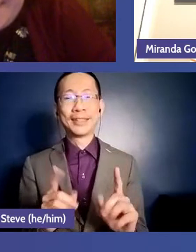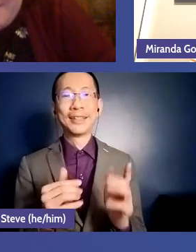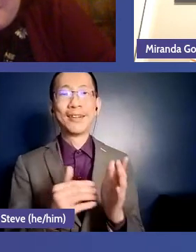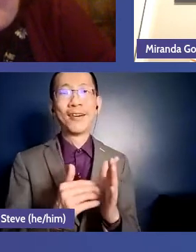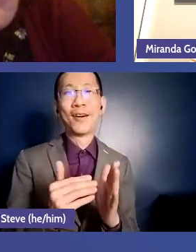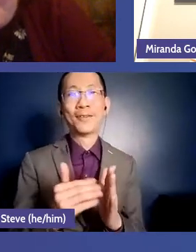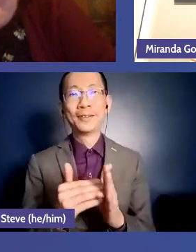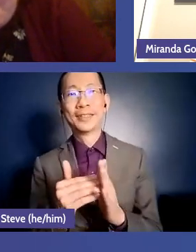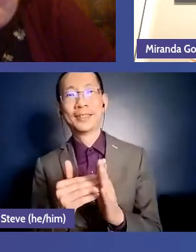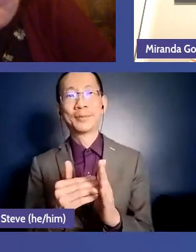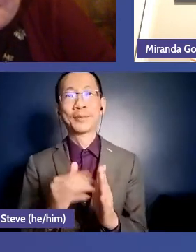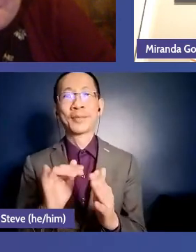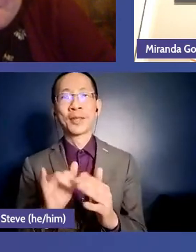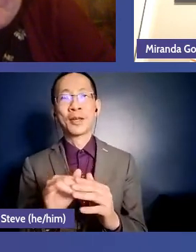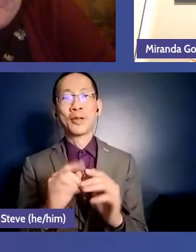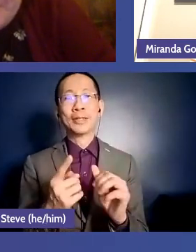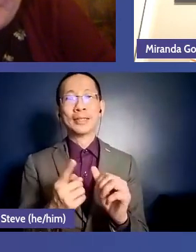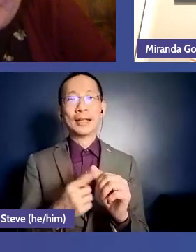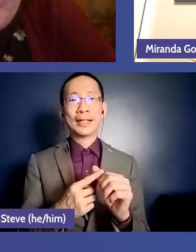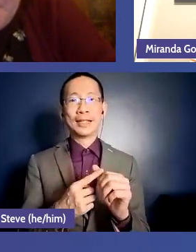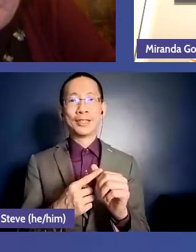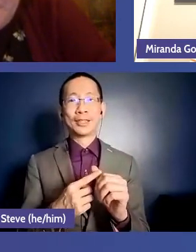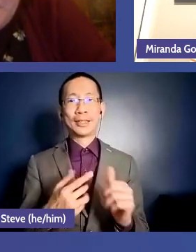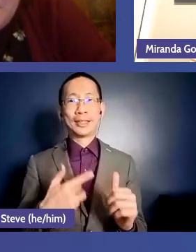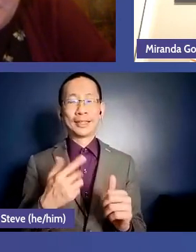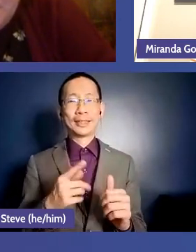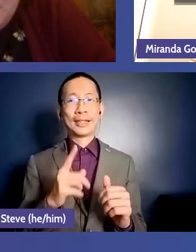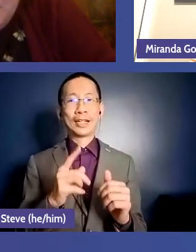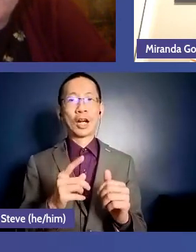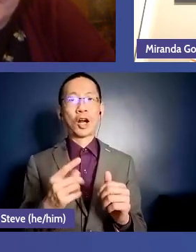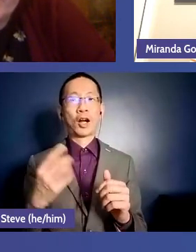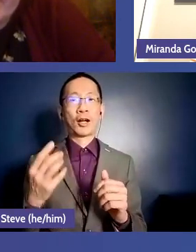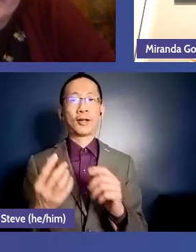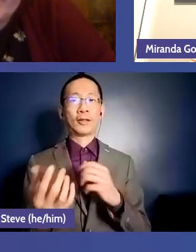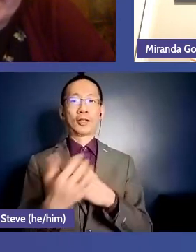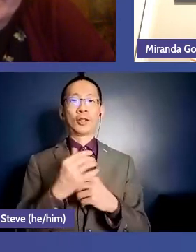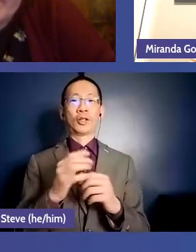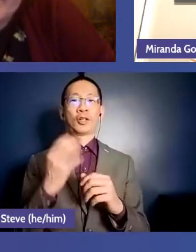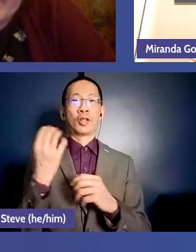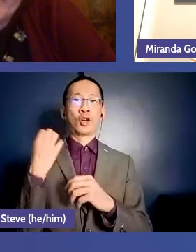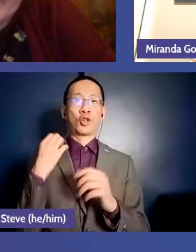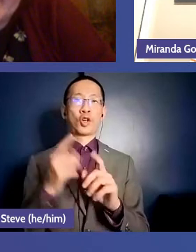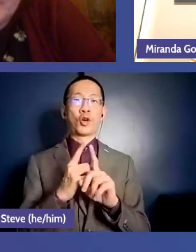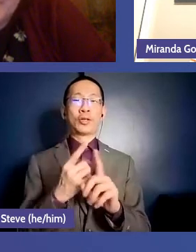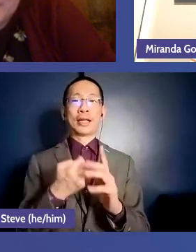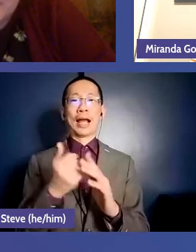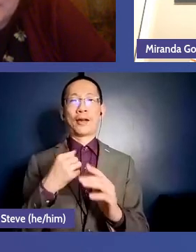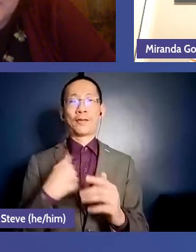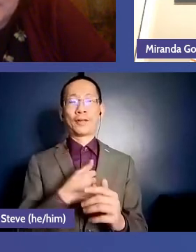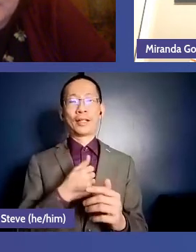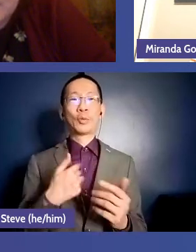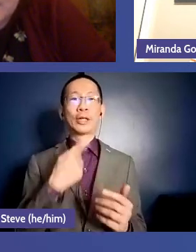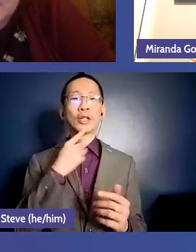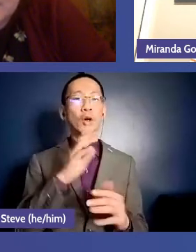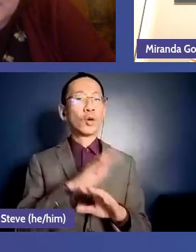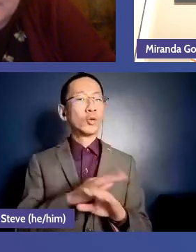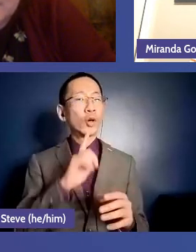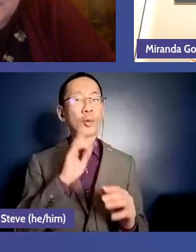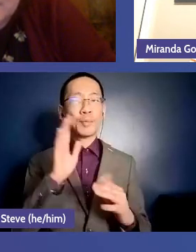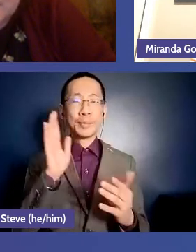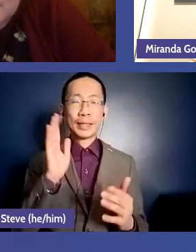oftentimes, those initial instincts get coached out of us. We are coached to be less loud,